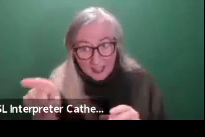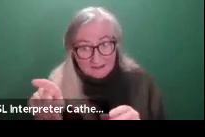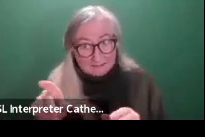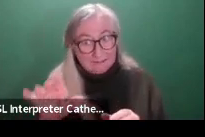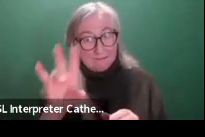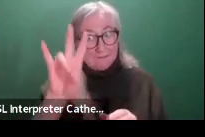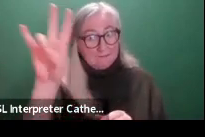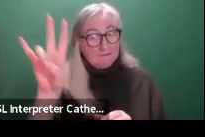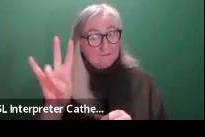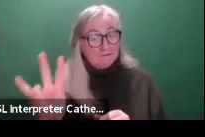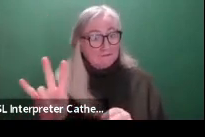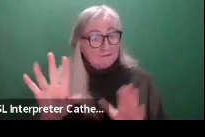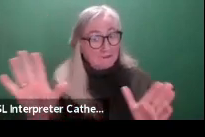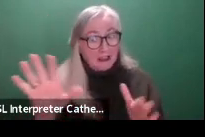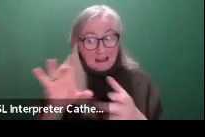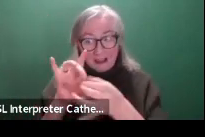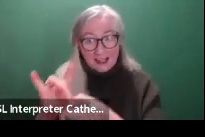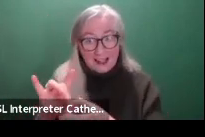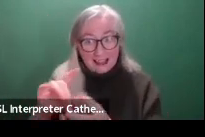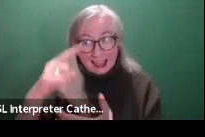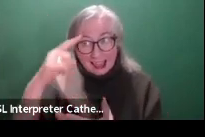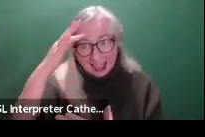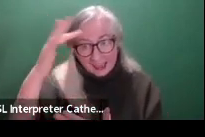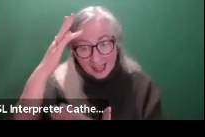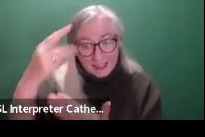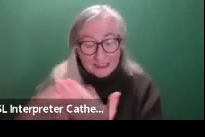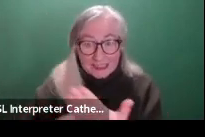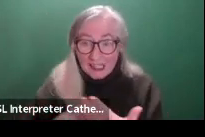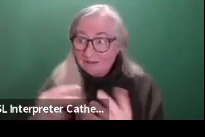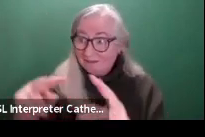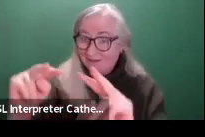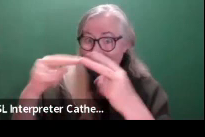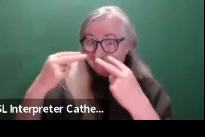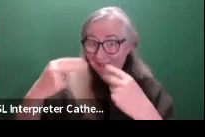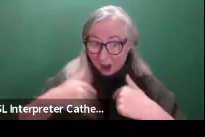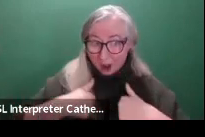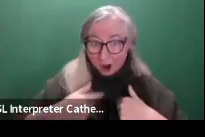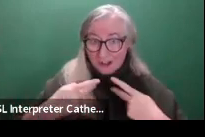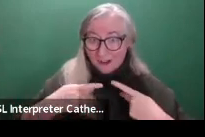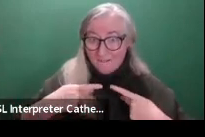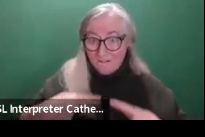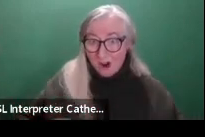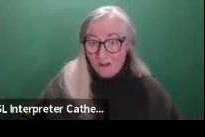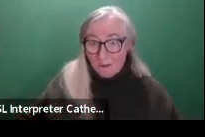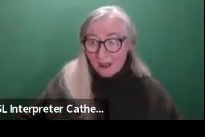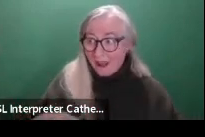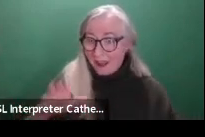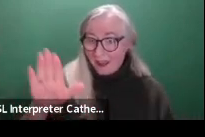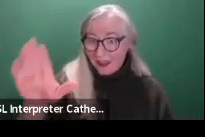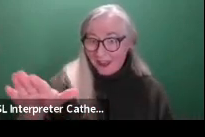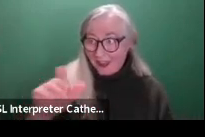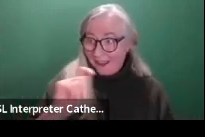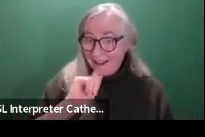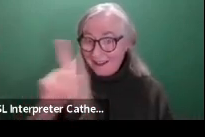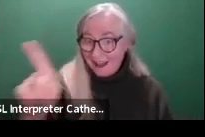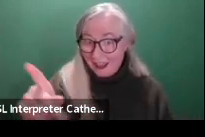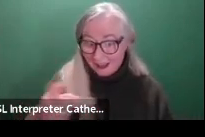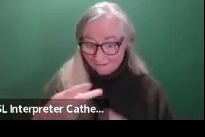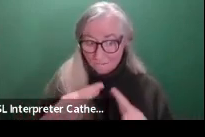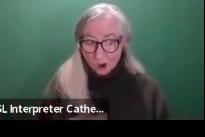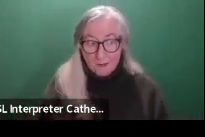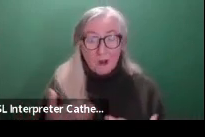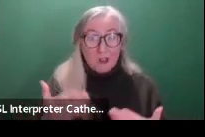that conversation and making ourselves a little bit vulnerable and speaking to people about it. Maybe as